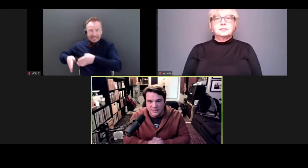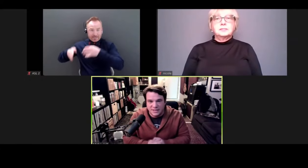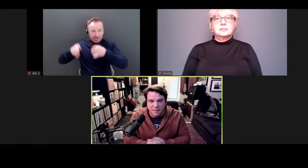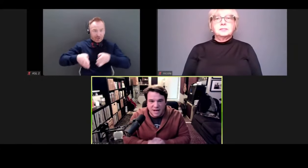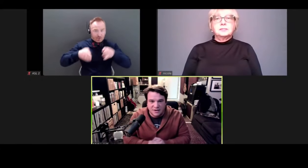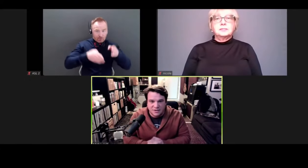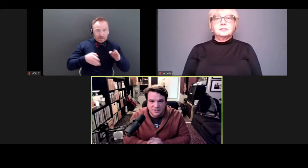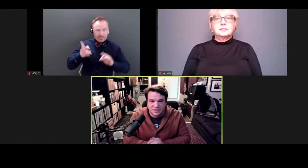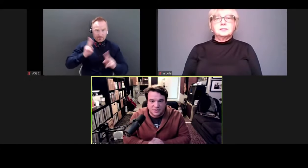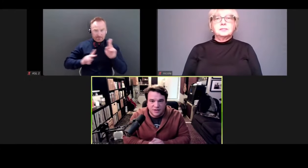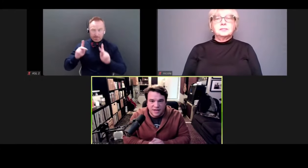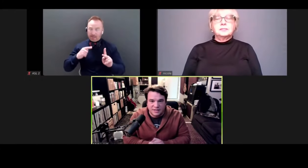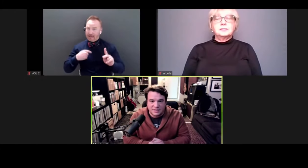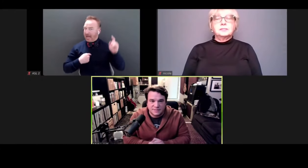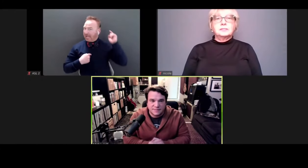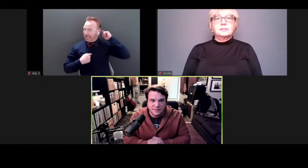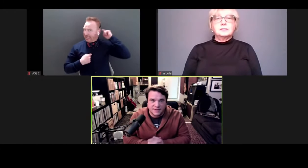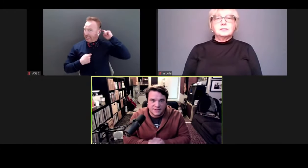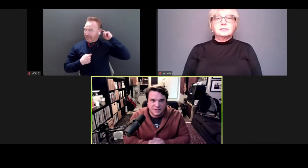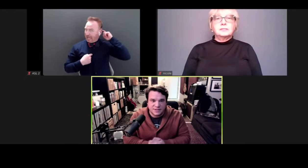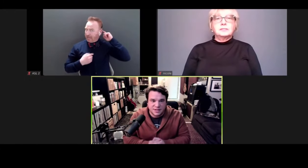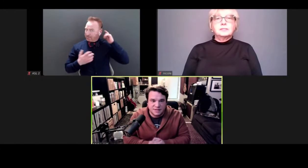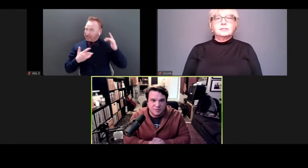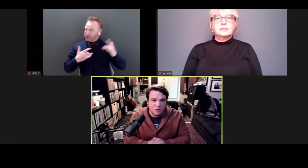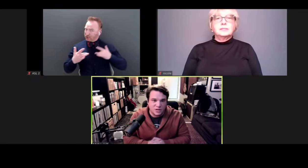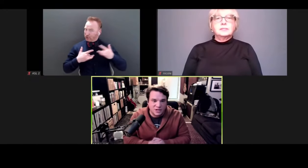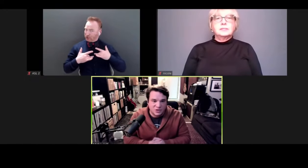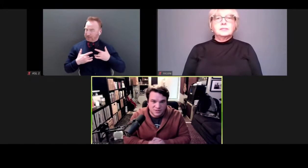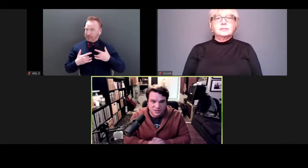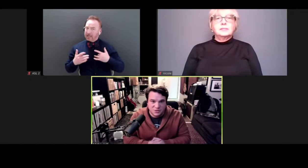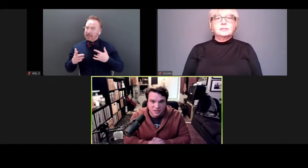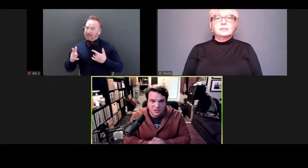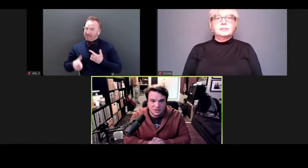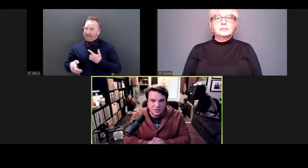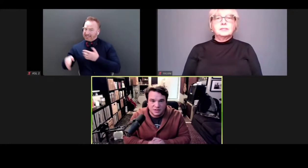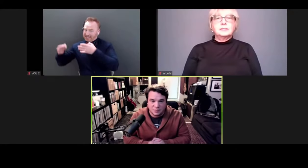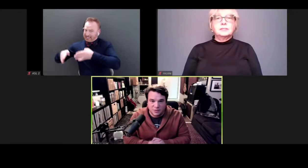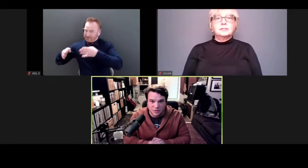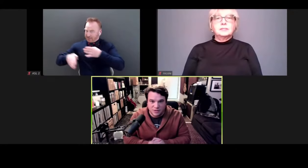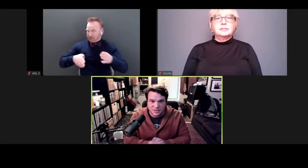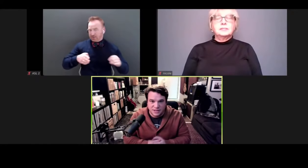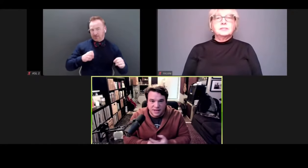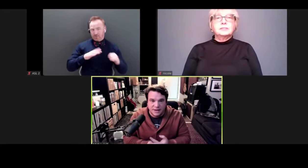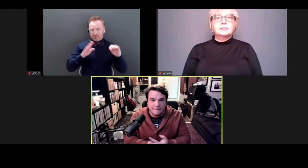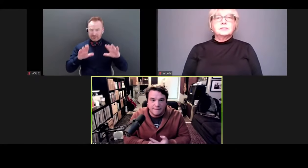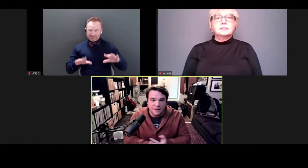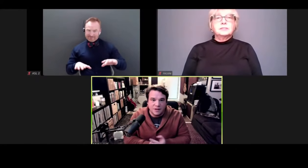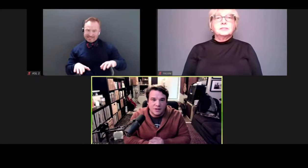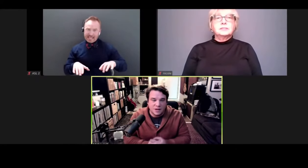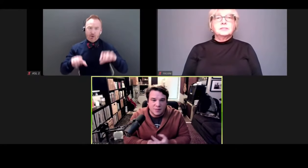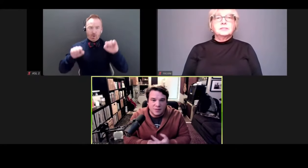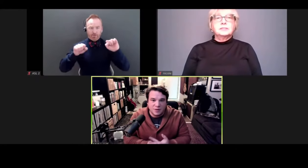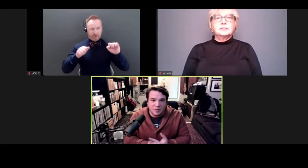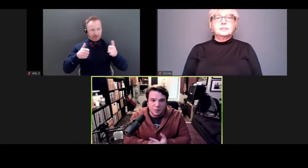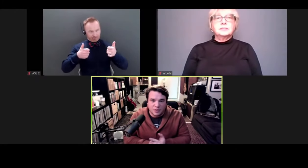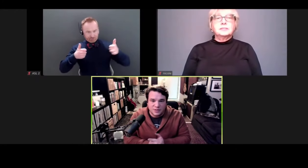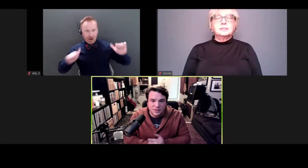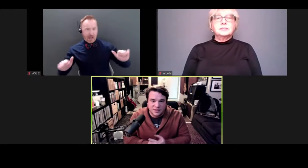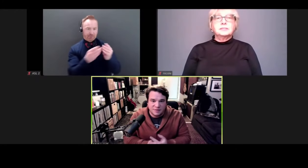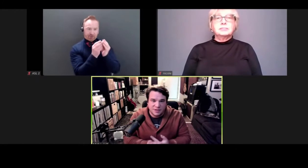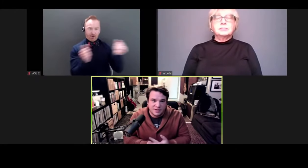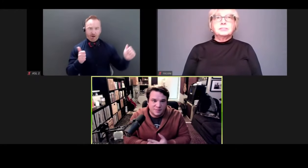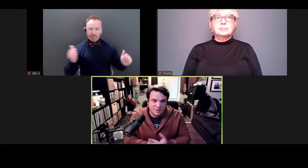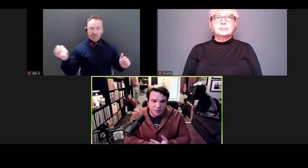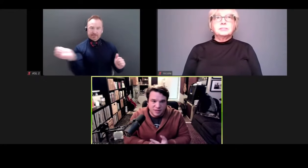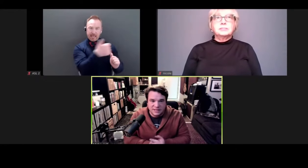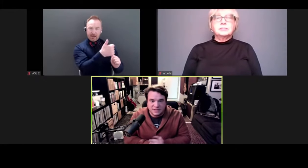begin to take matters into their own hands. This is an even more dangerous situation than what we are seeing now. I'm hearing reports that there have